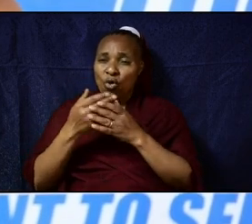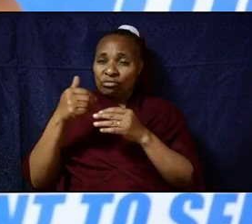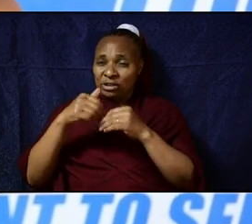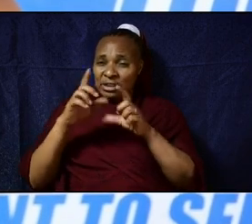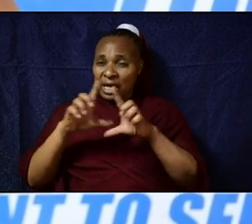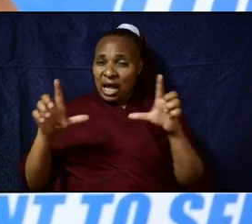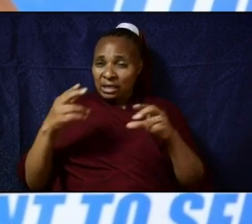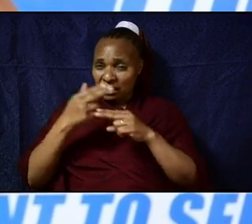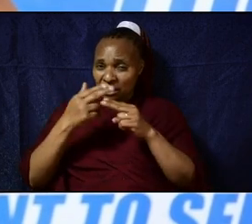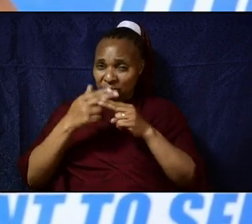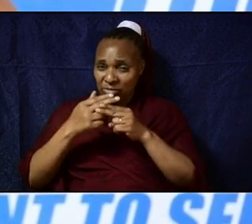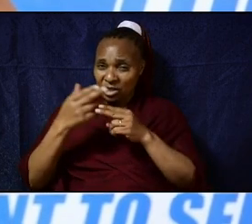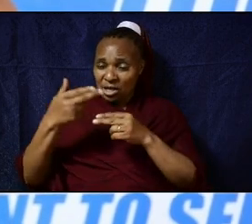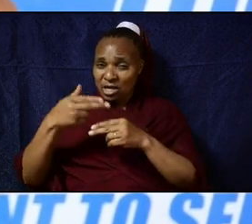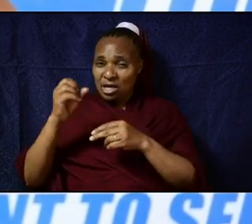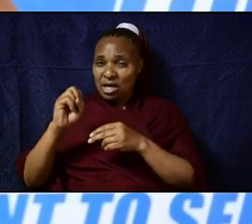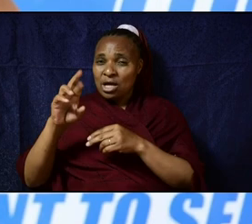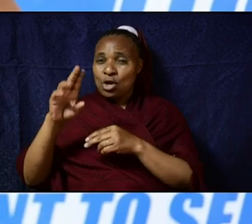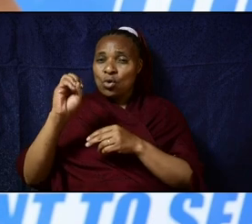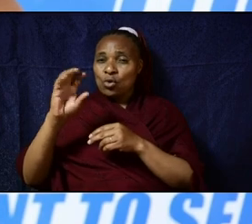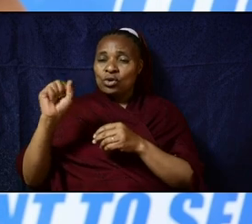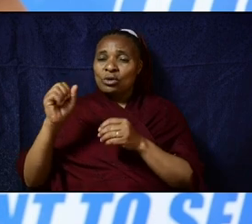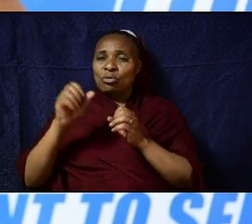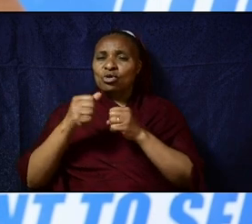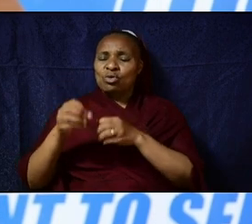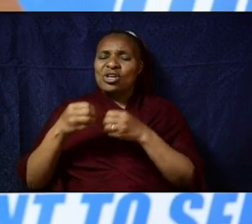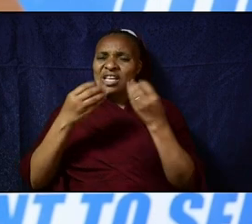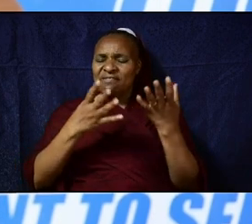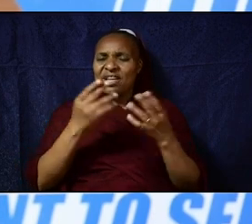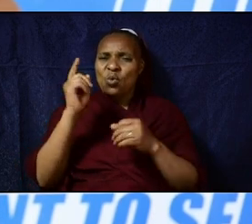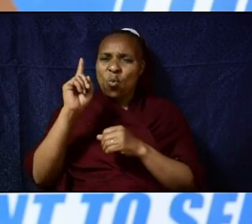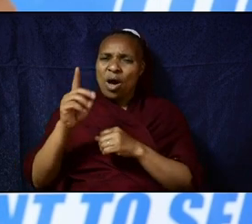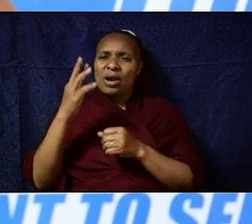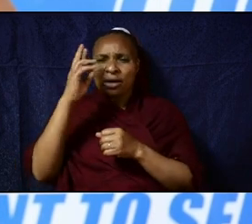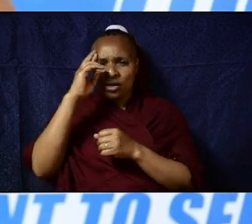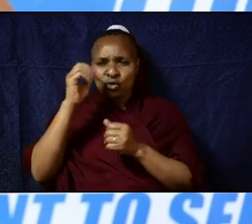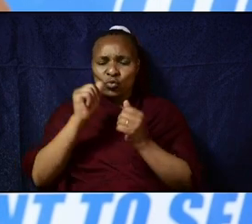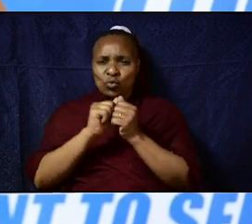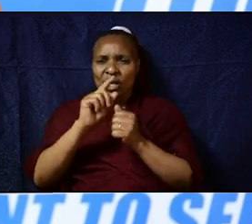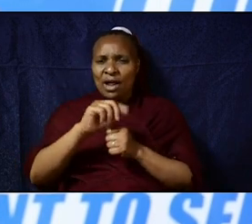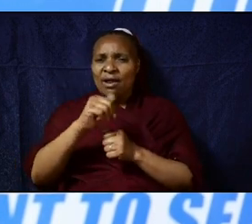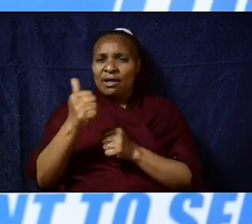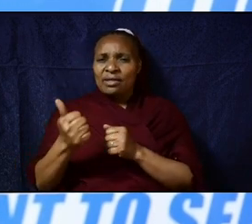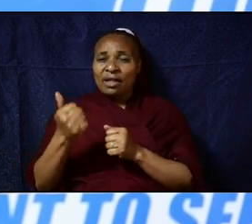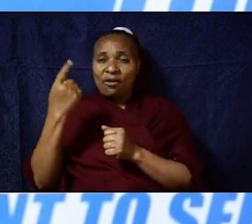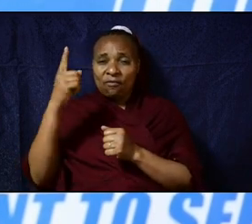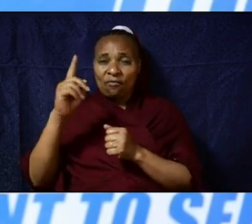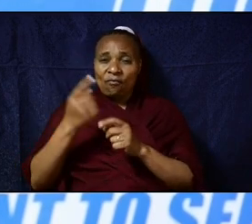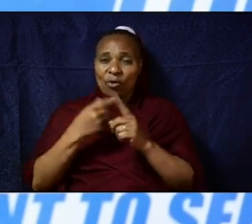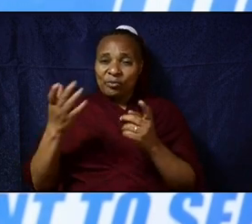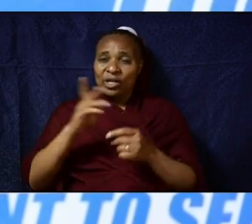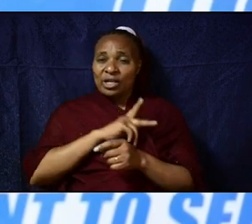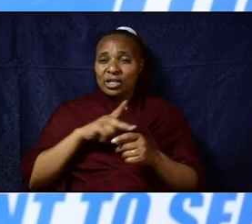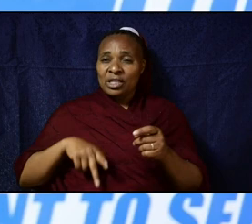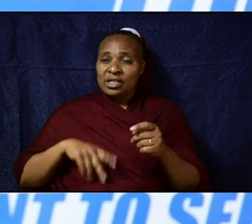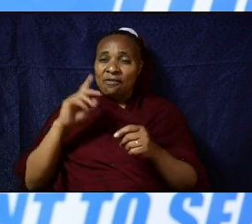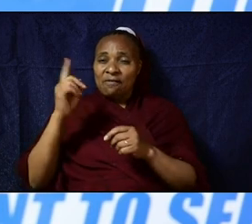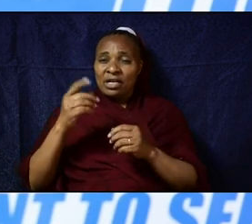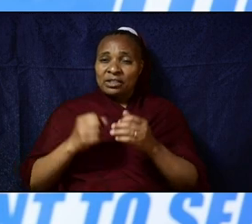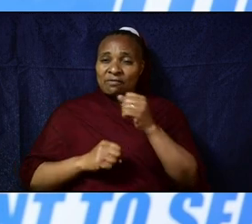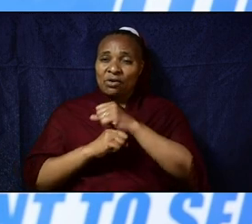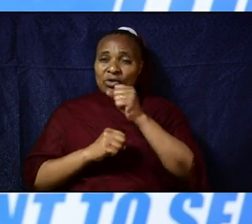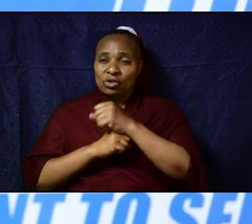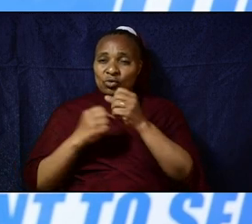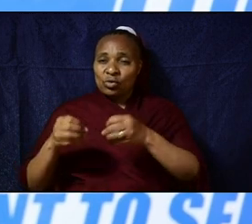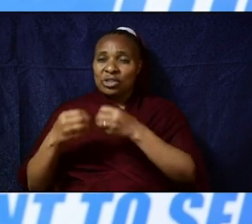the natives actually believed to be cursed for one reason or the other by their king. But here is where the first foundation was